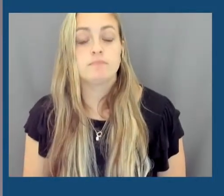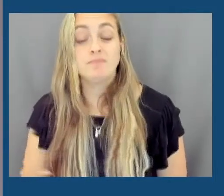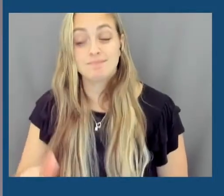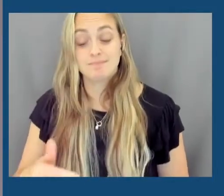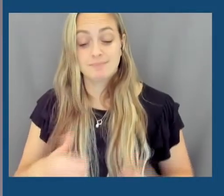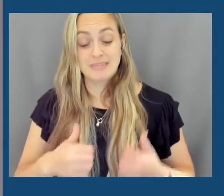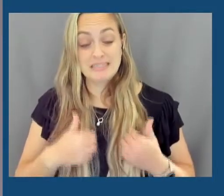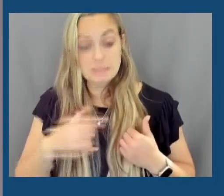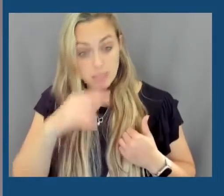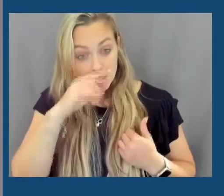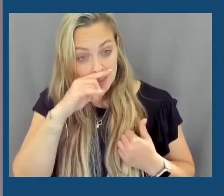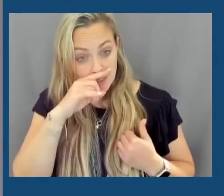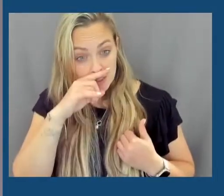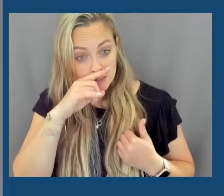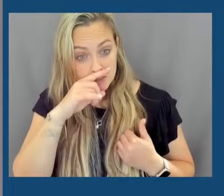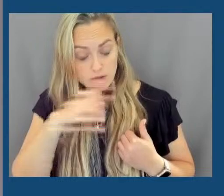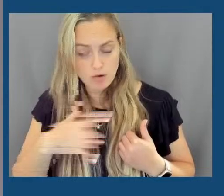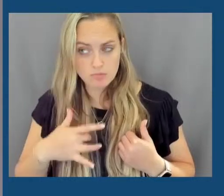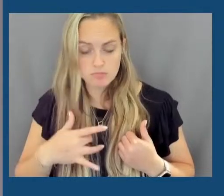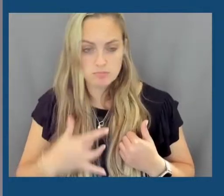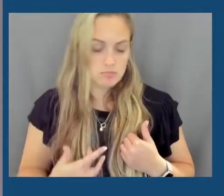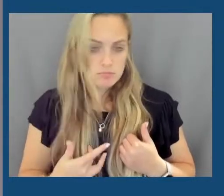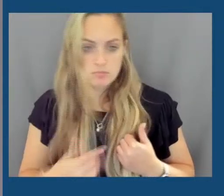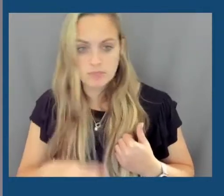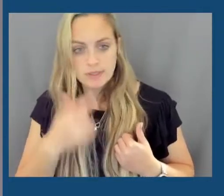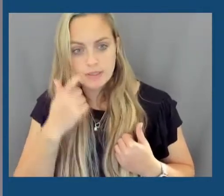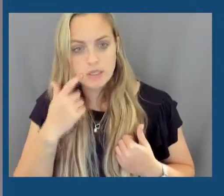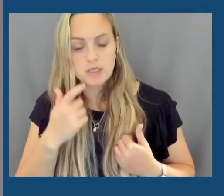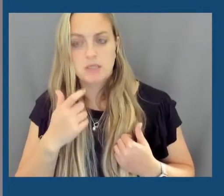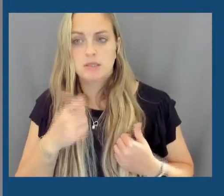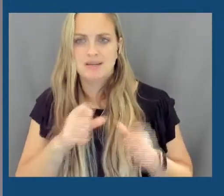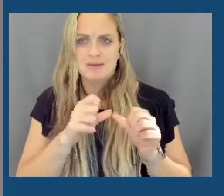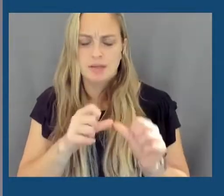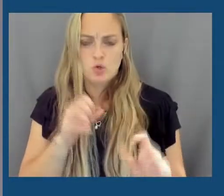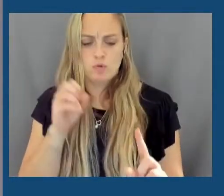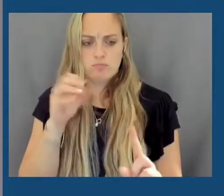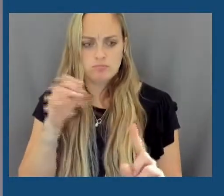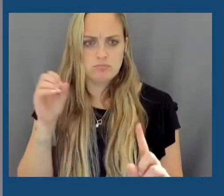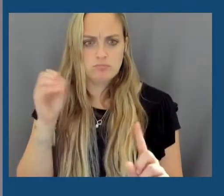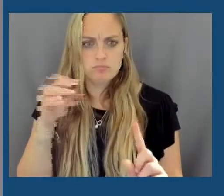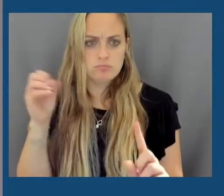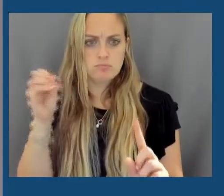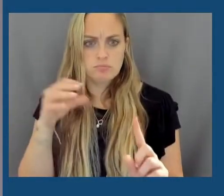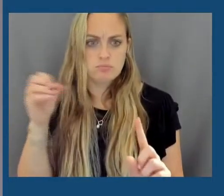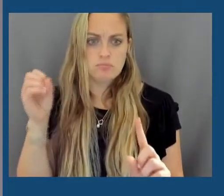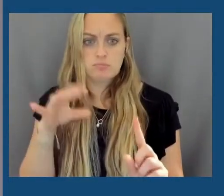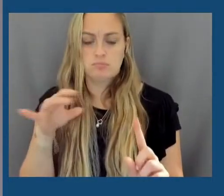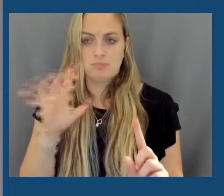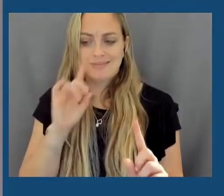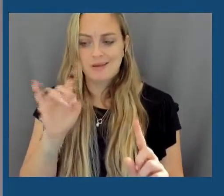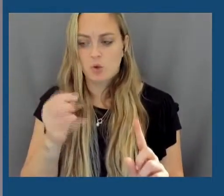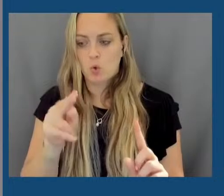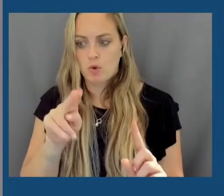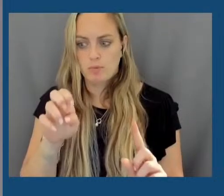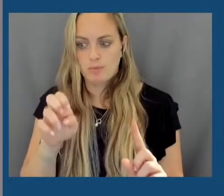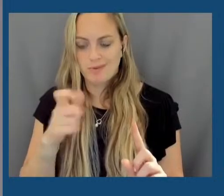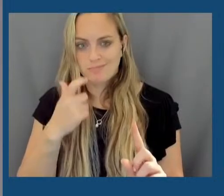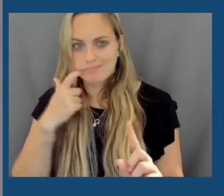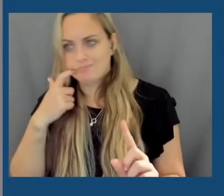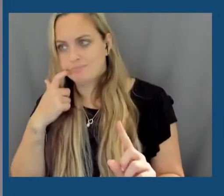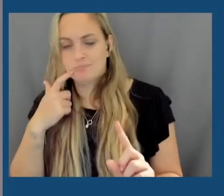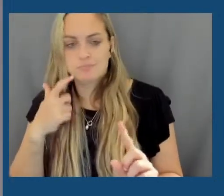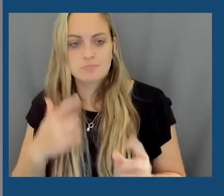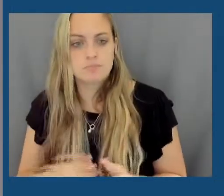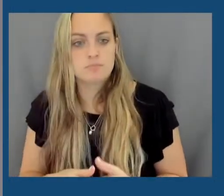so susceptible to this addictive and the nonstop stimuli. It's like dopamine. So even a